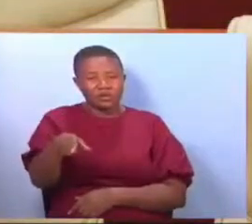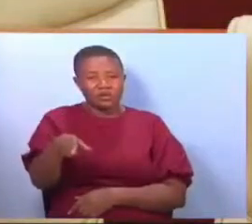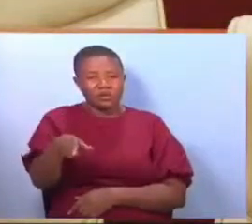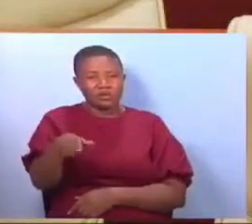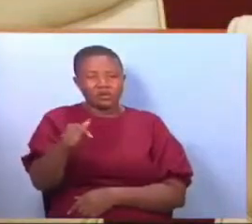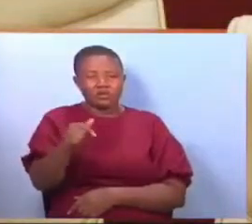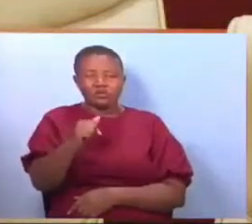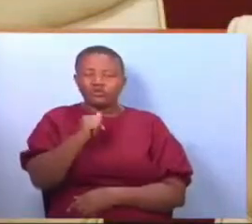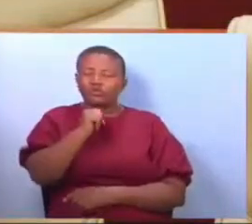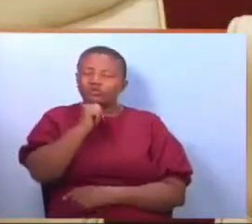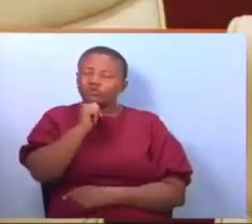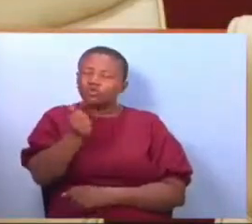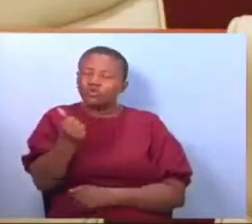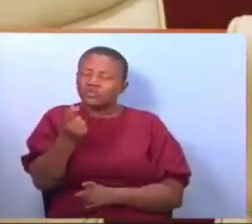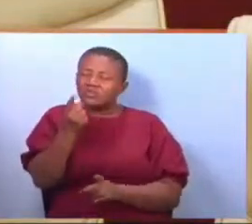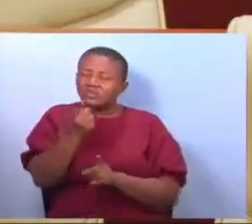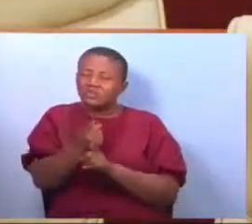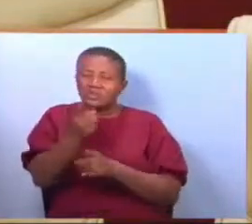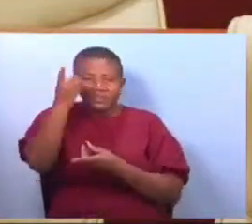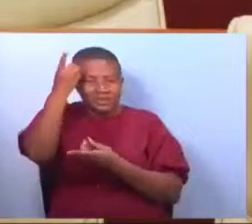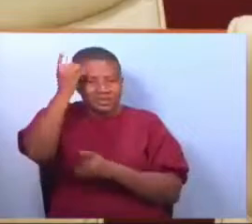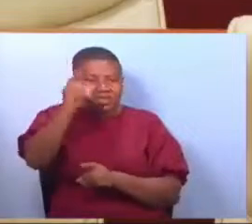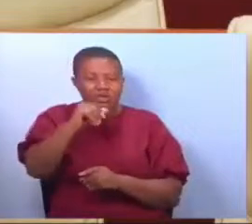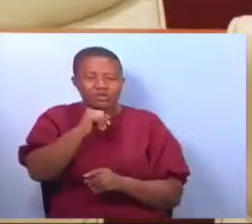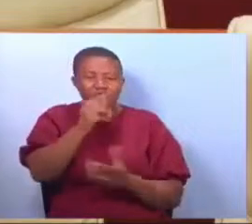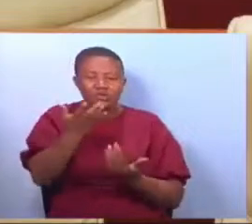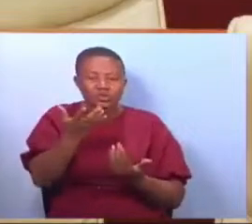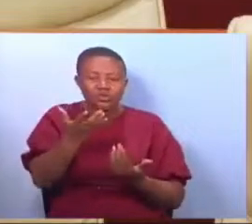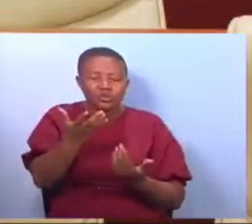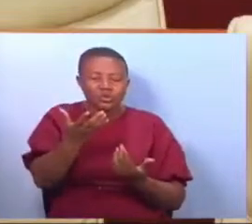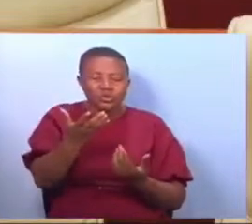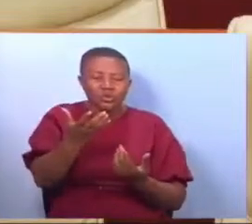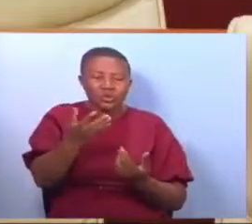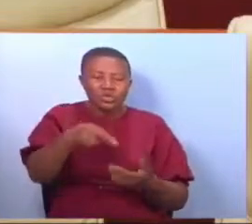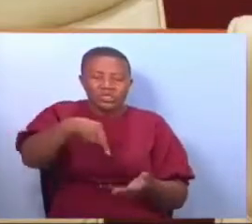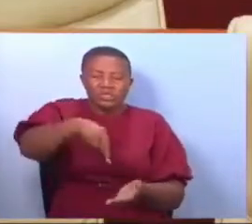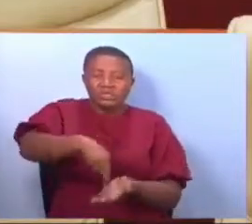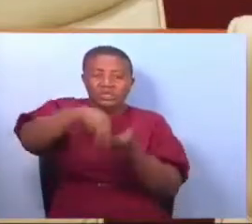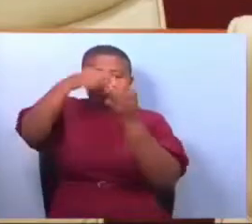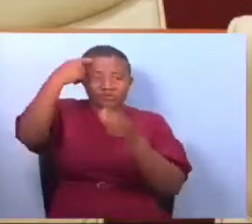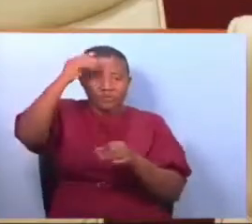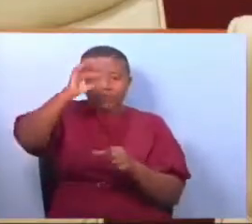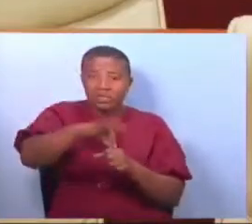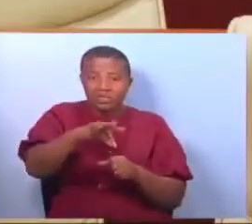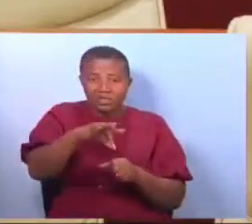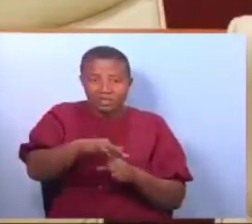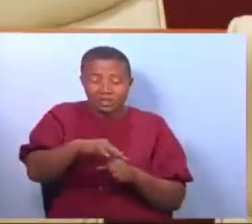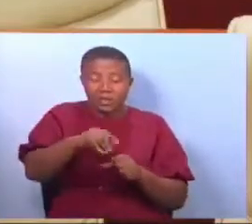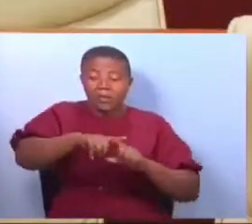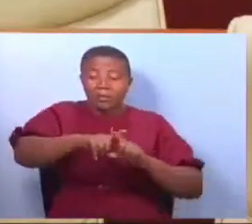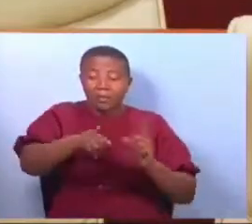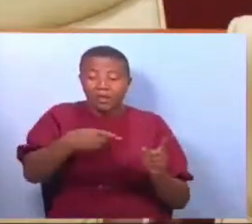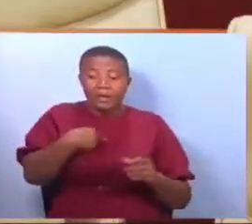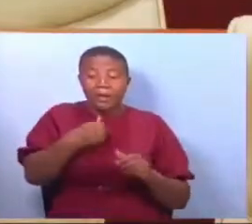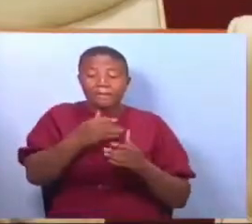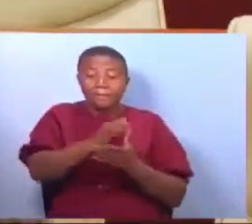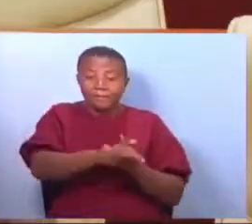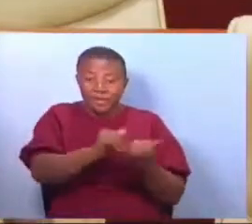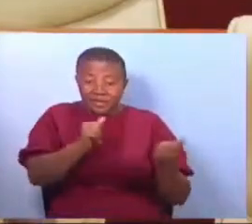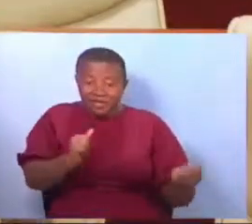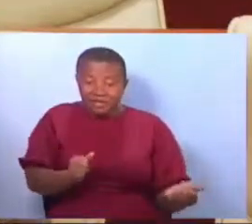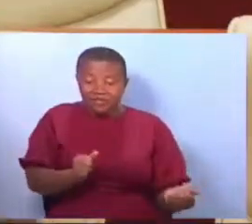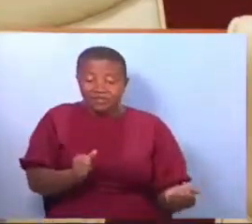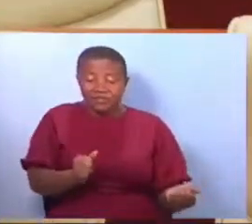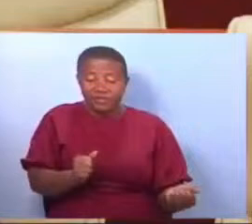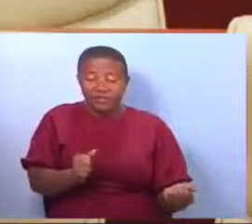just decide not to contest, but circumstances led him to bow out.